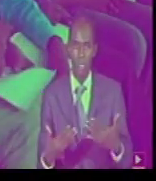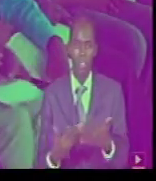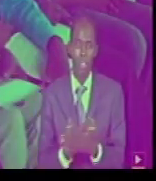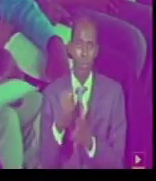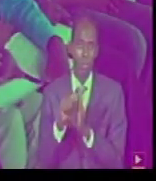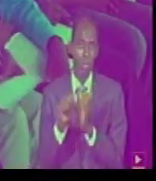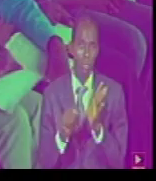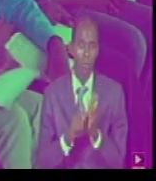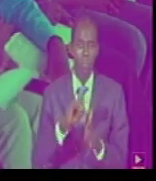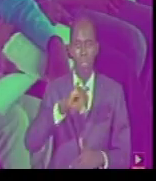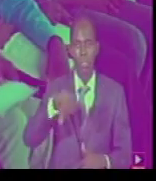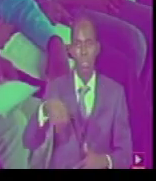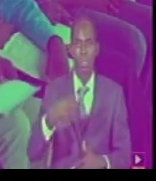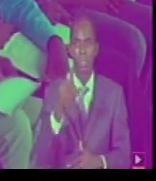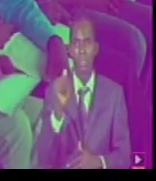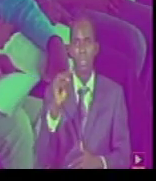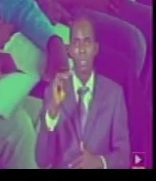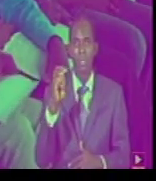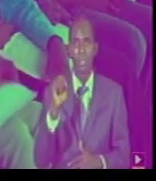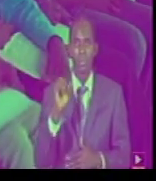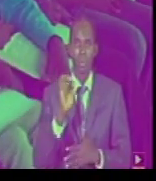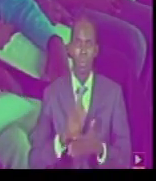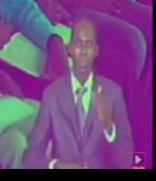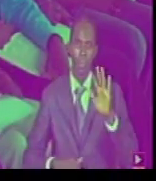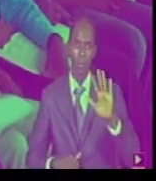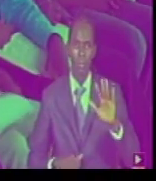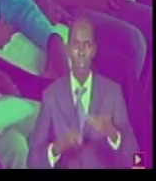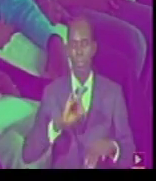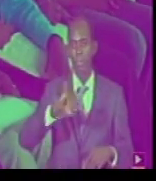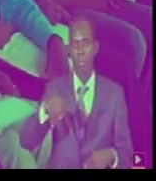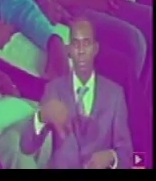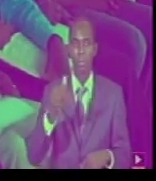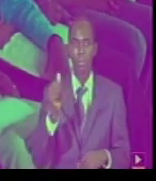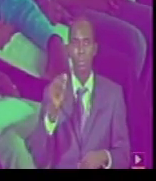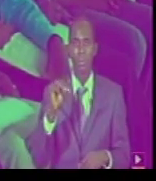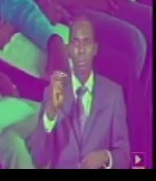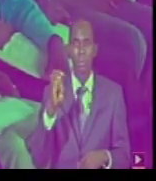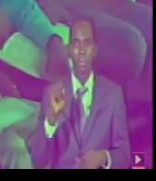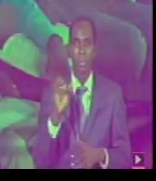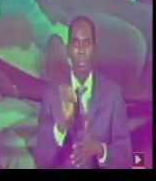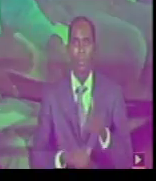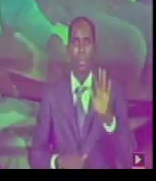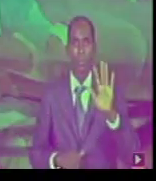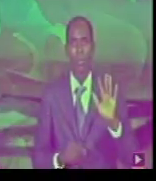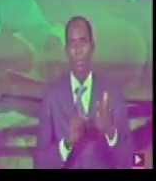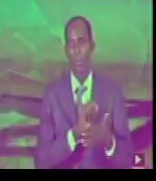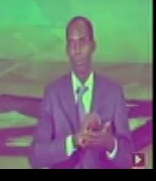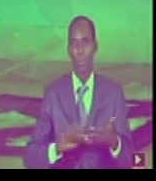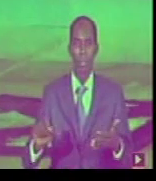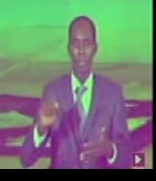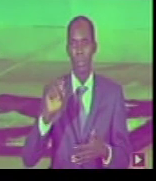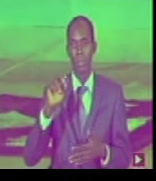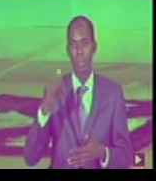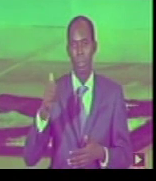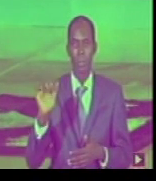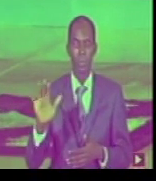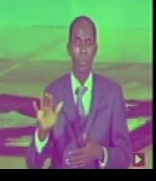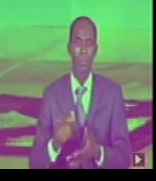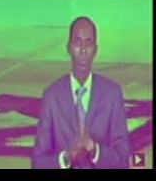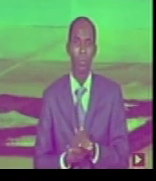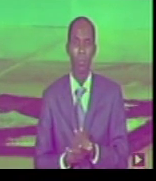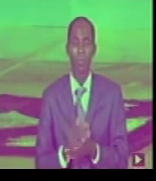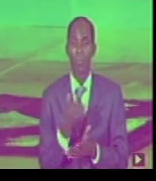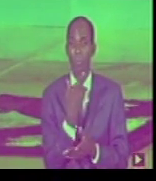James chapter 5. I'm reading here from verse 15. The